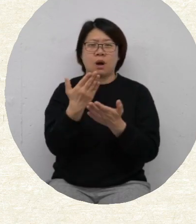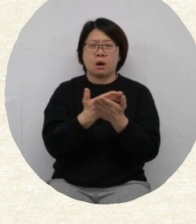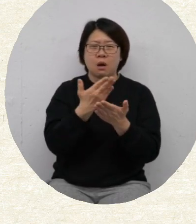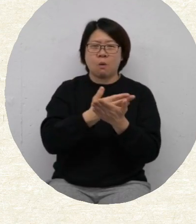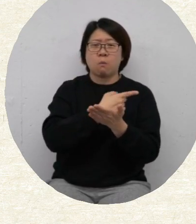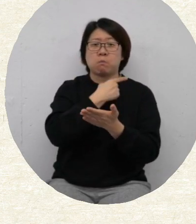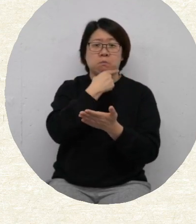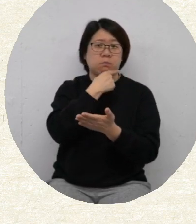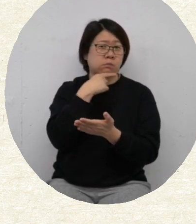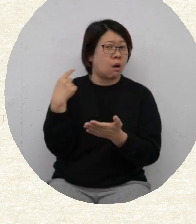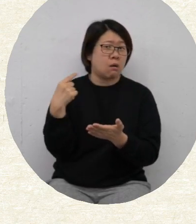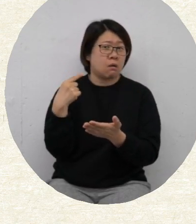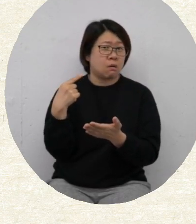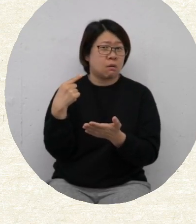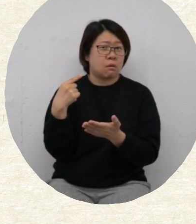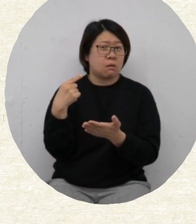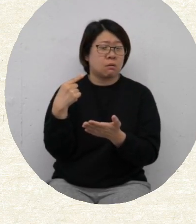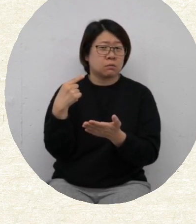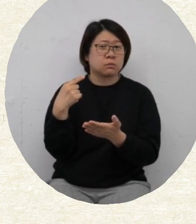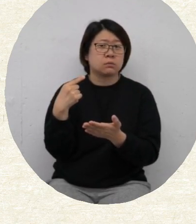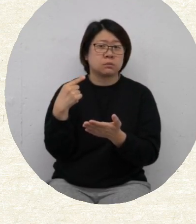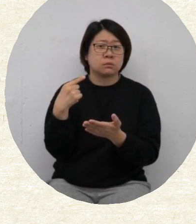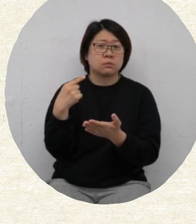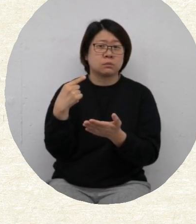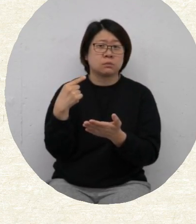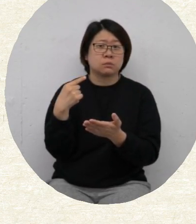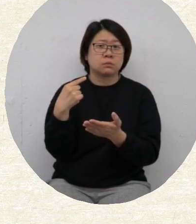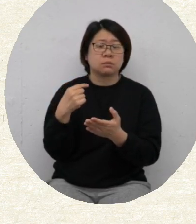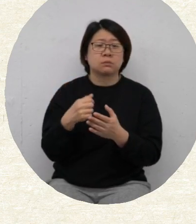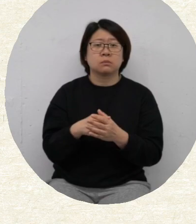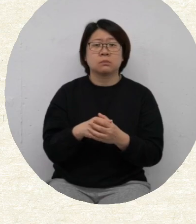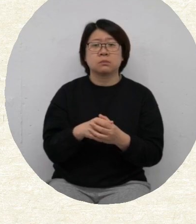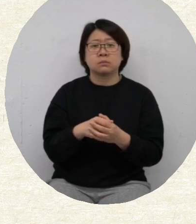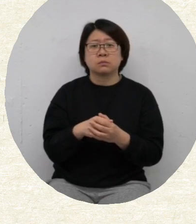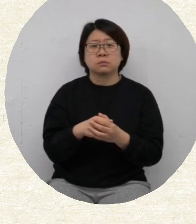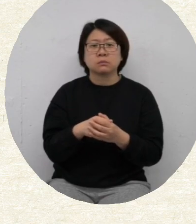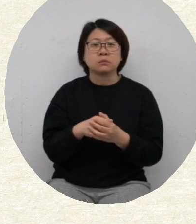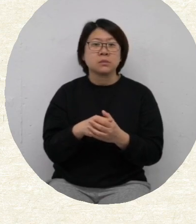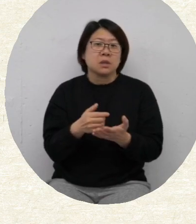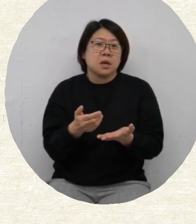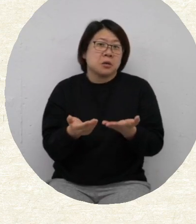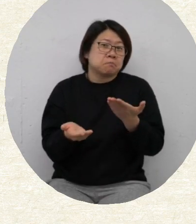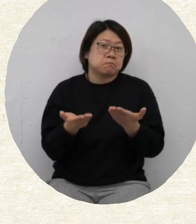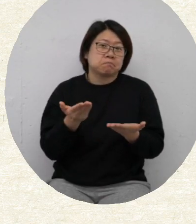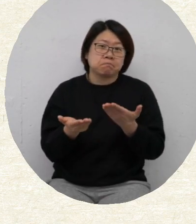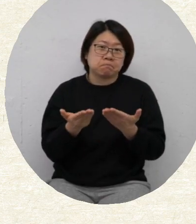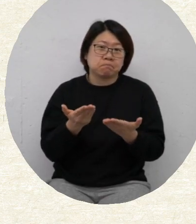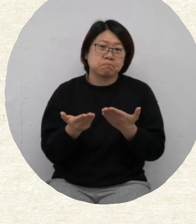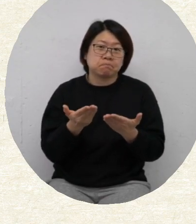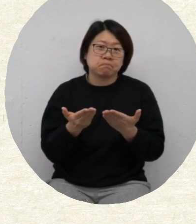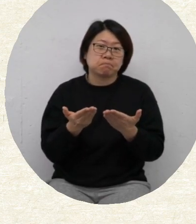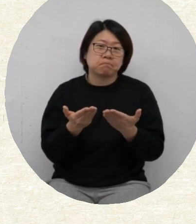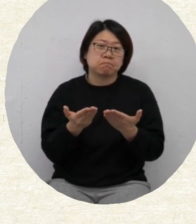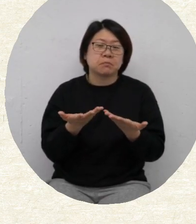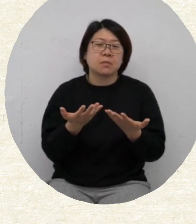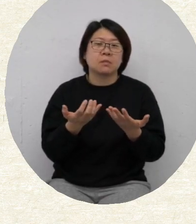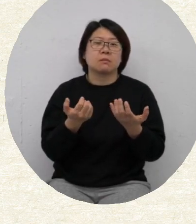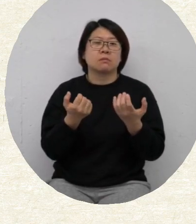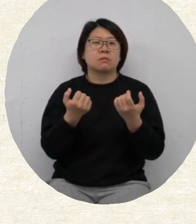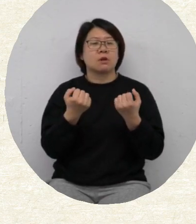if you don't pass some of the final, if you can run in the final semester, things like that, you are